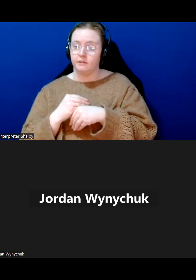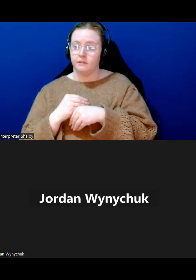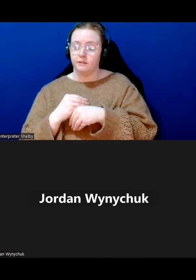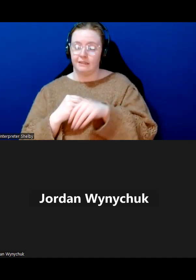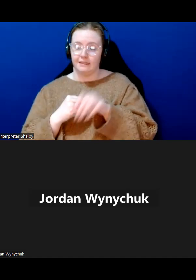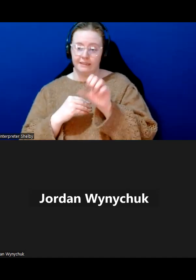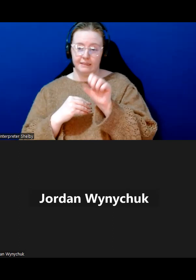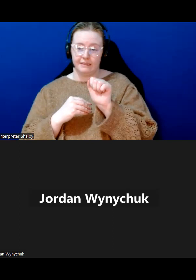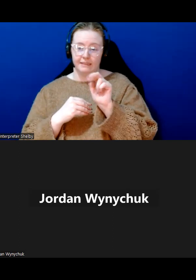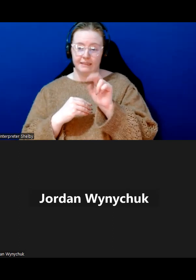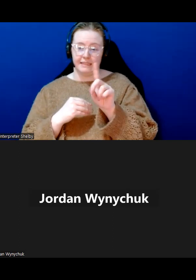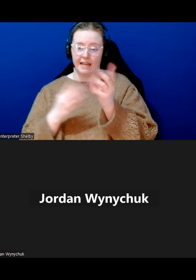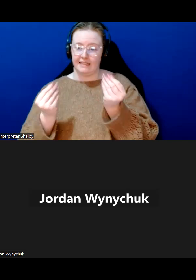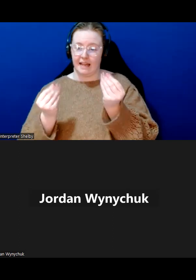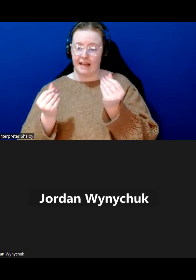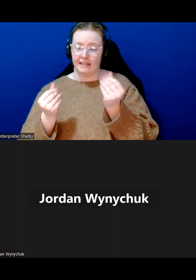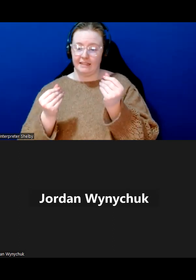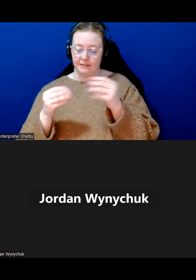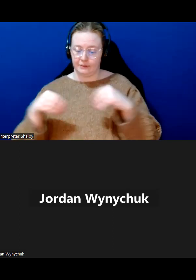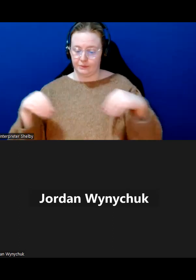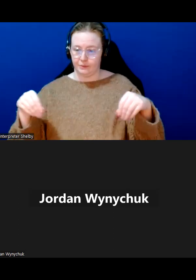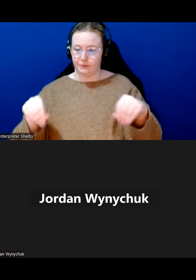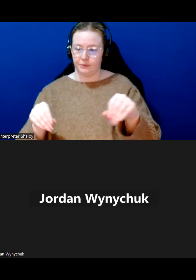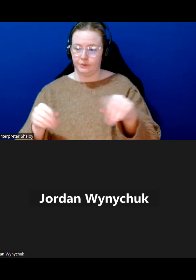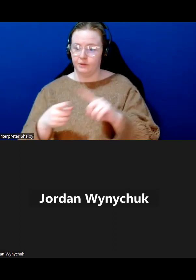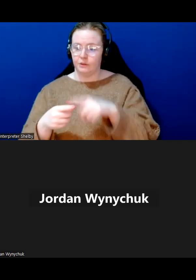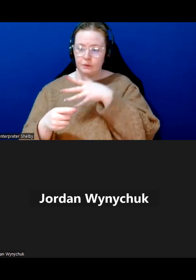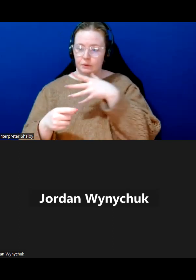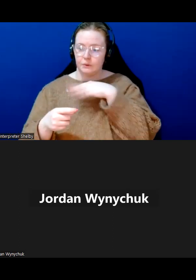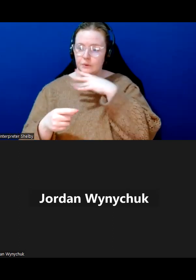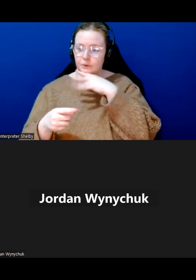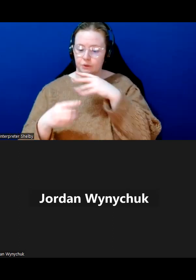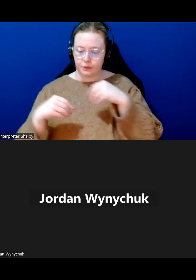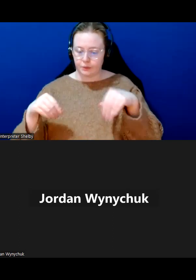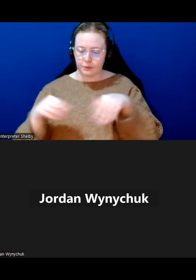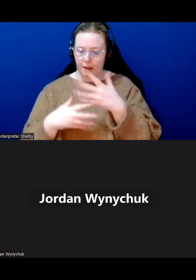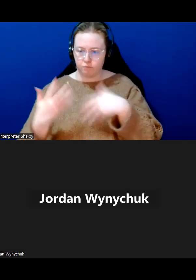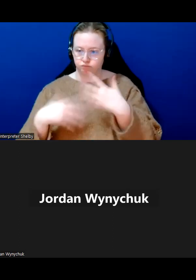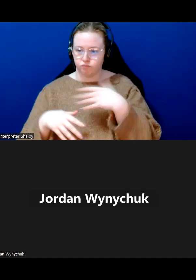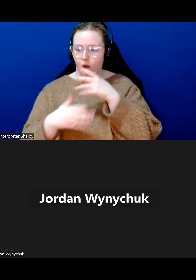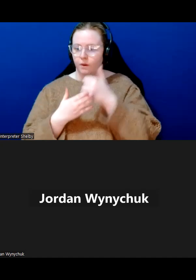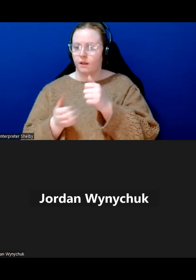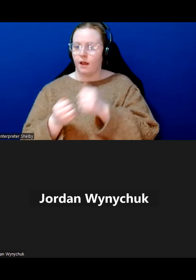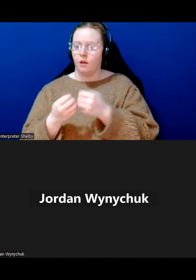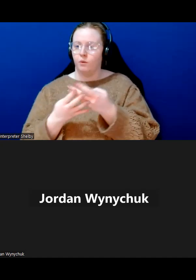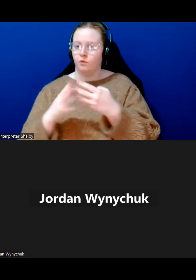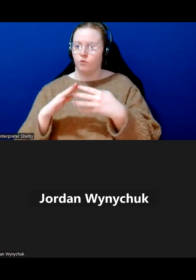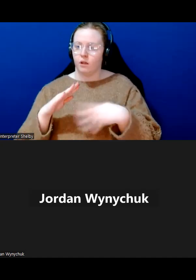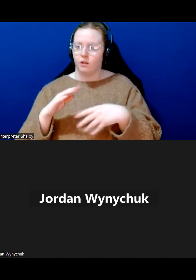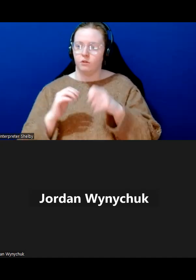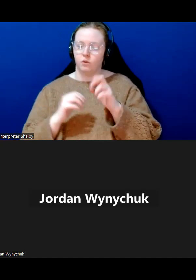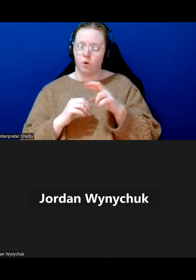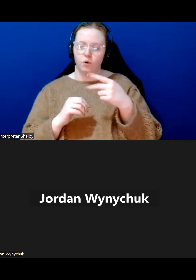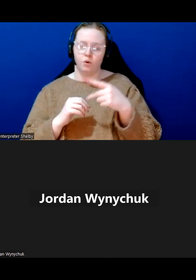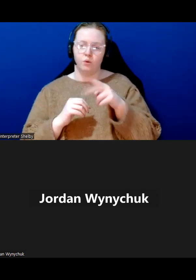sand, you can actually add sand into your soil and mix it through, and that helps with drainage. Or you can get perlite as well. They're like